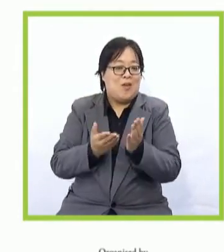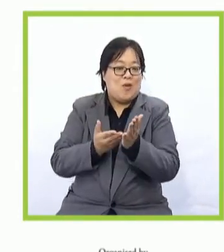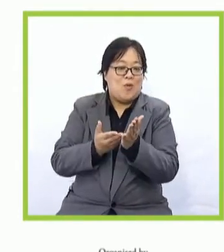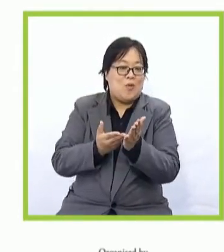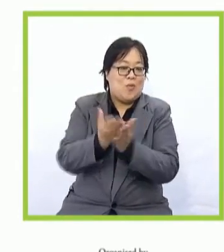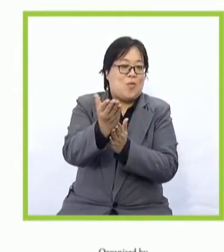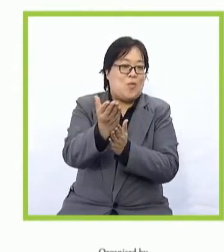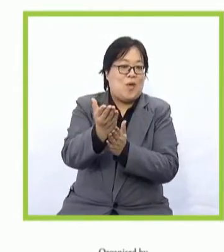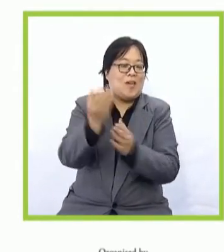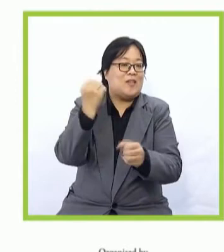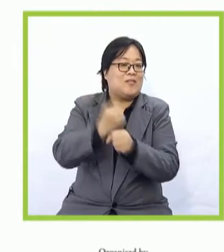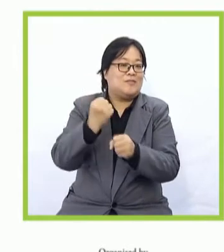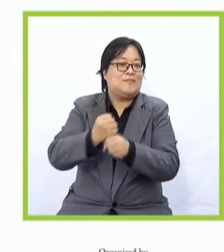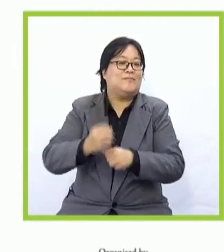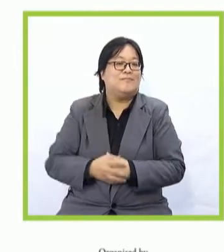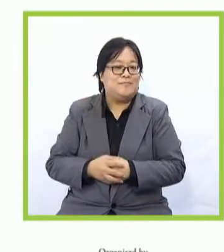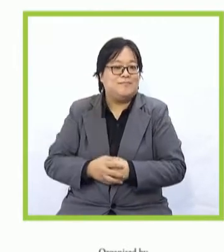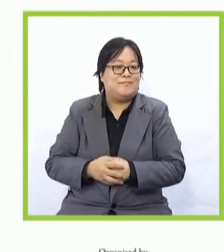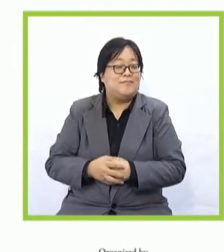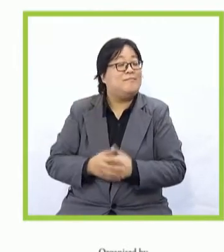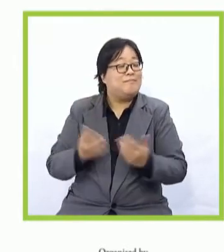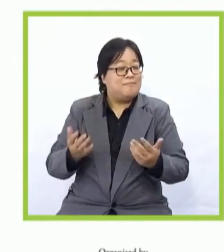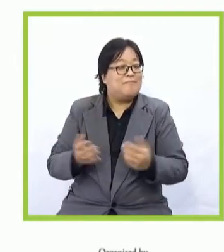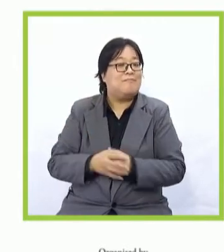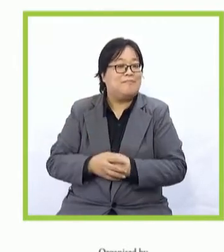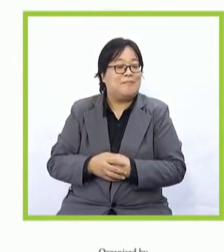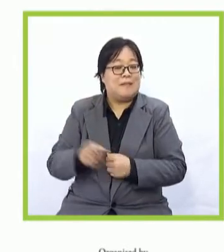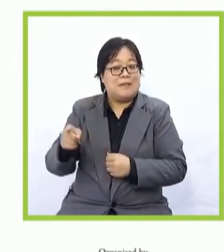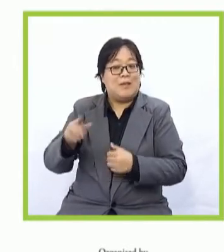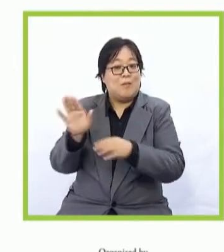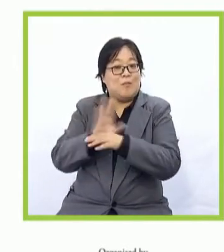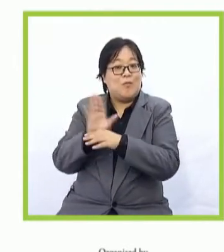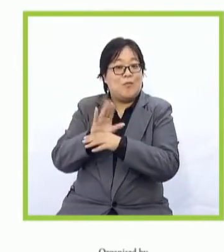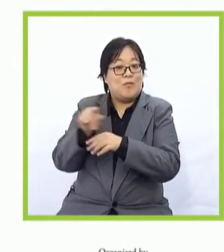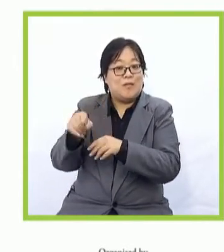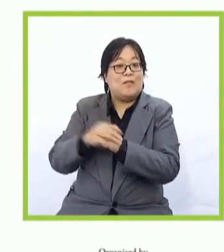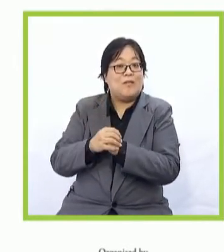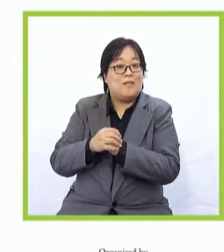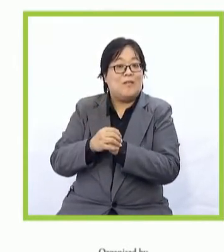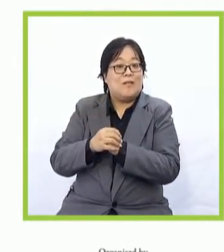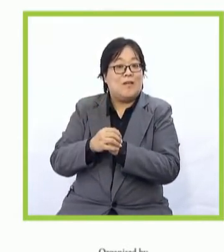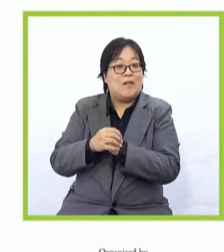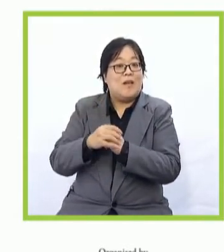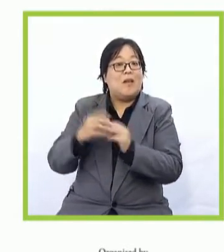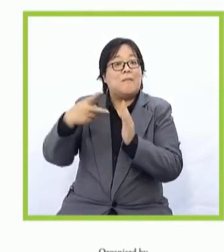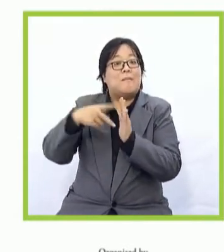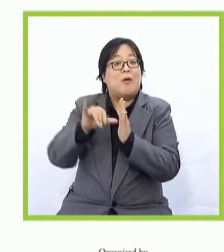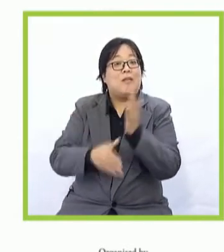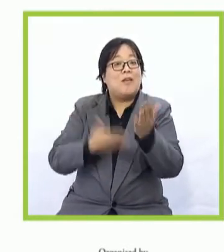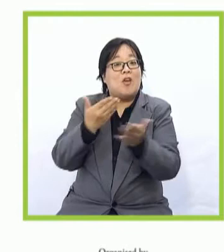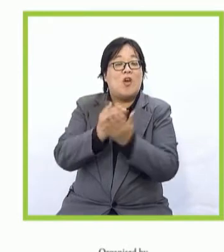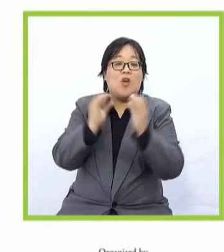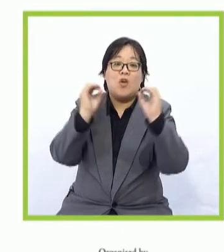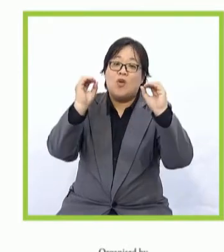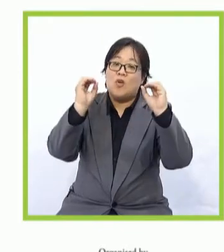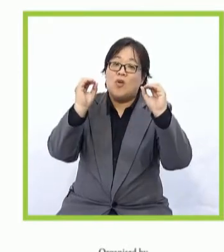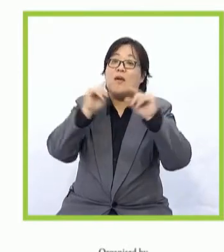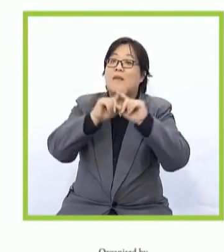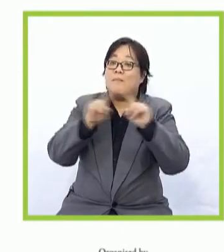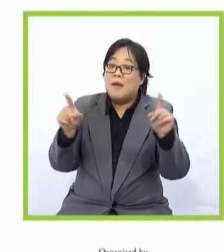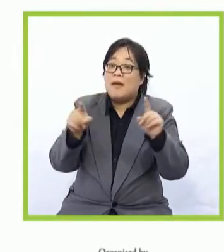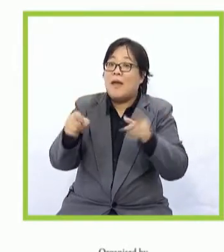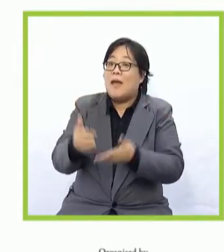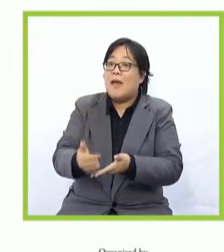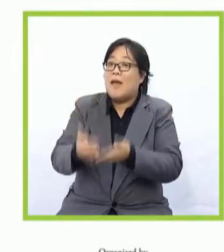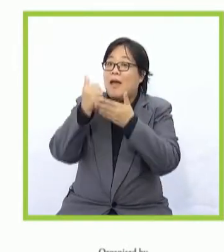work. Here's the interesting thing. That movie makes zero policy recommendations. What it did was change